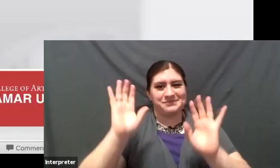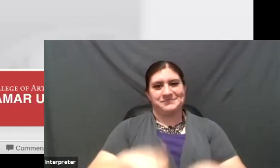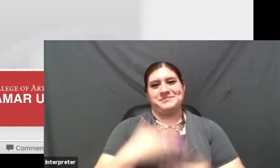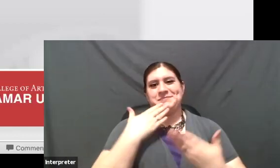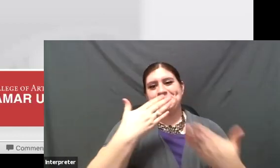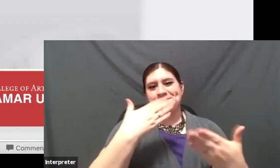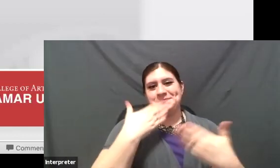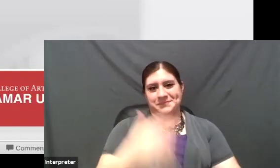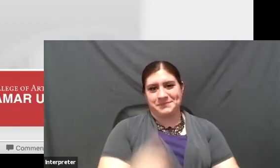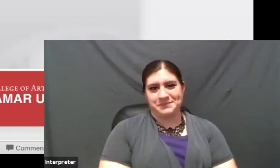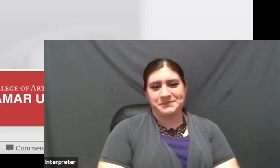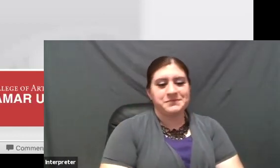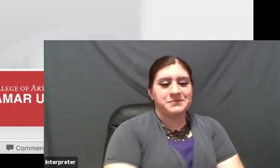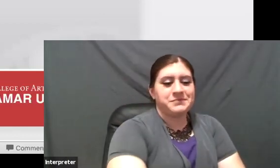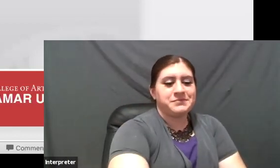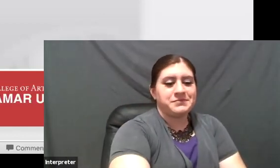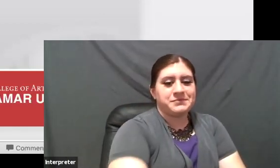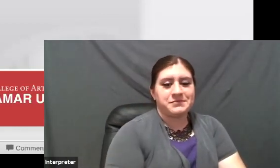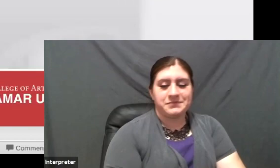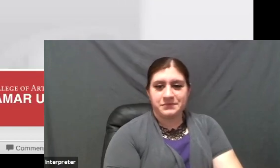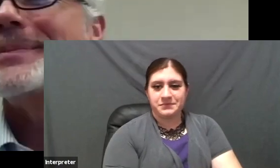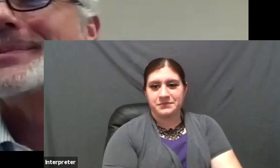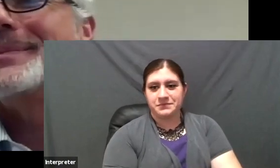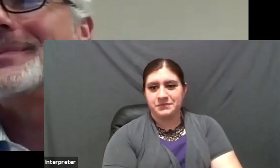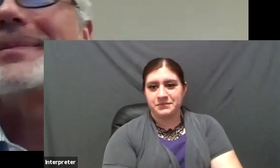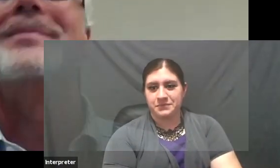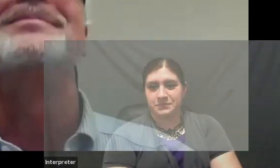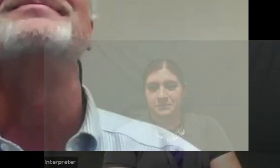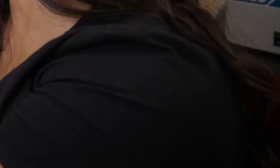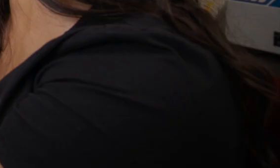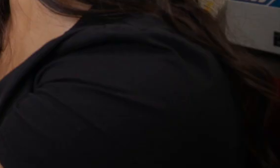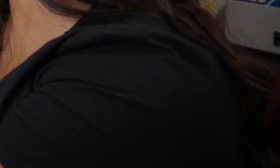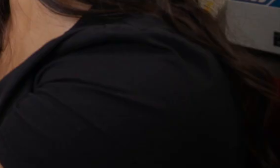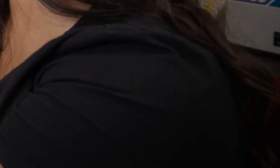Thanks, Natalie. Thanks, Natalie. Bye. Bye.